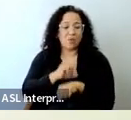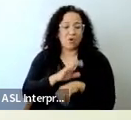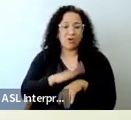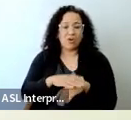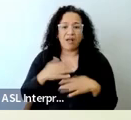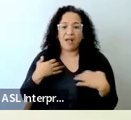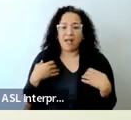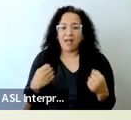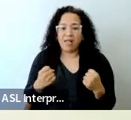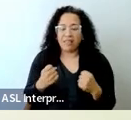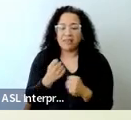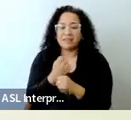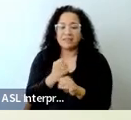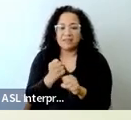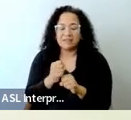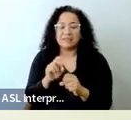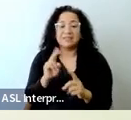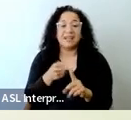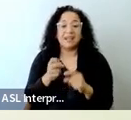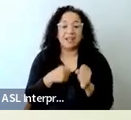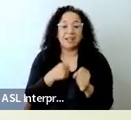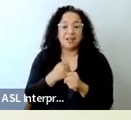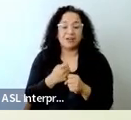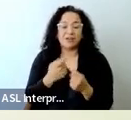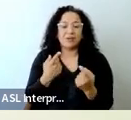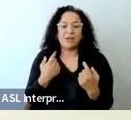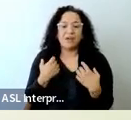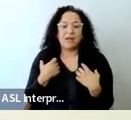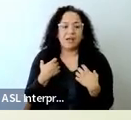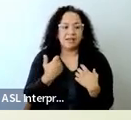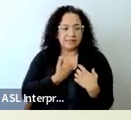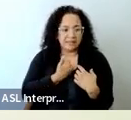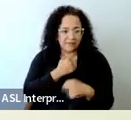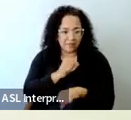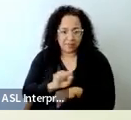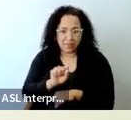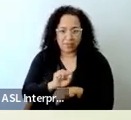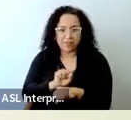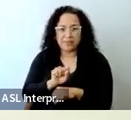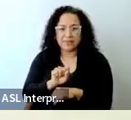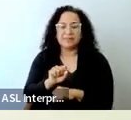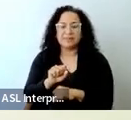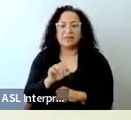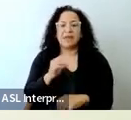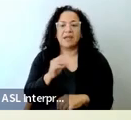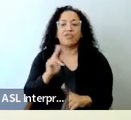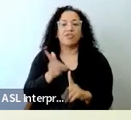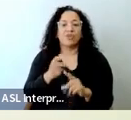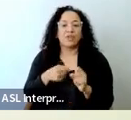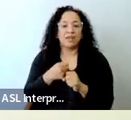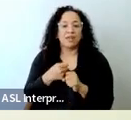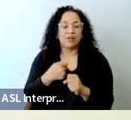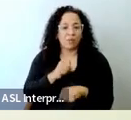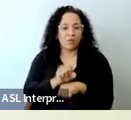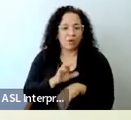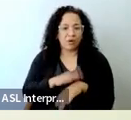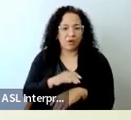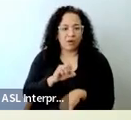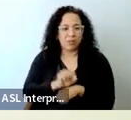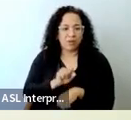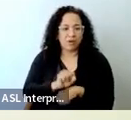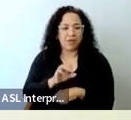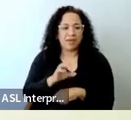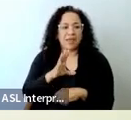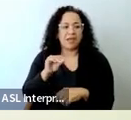safety. My second year, I worked on employment. And my third year, I'm working on employment and